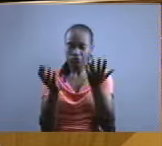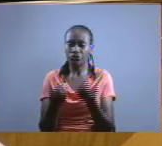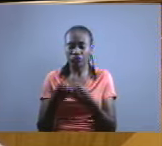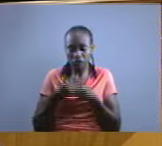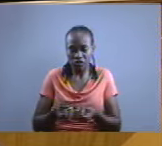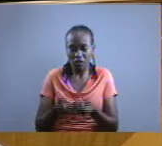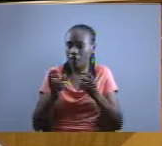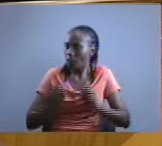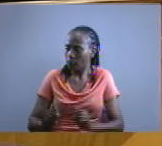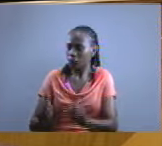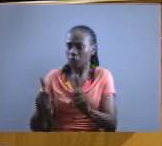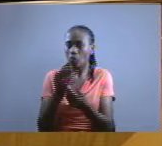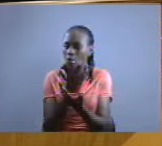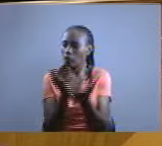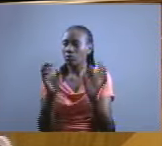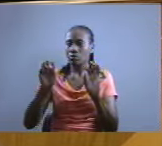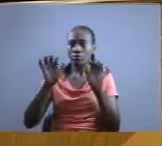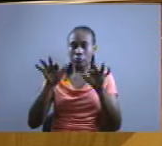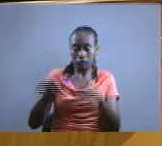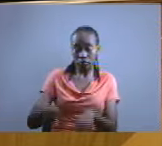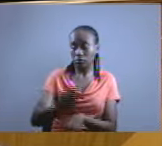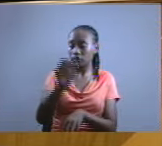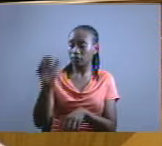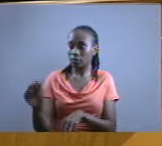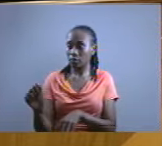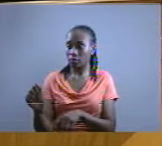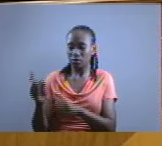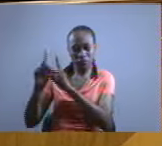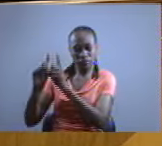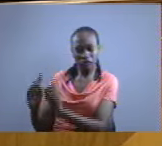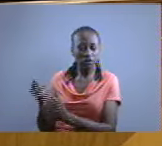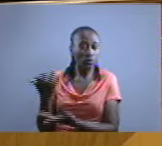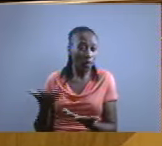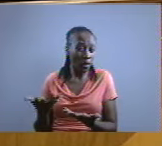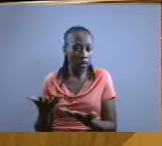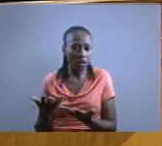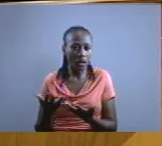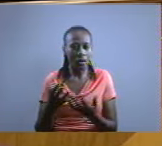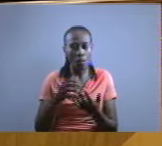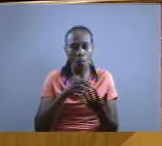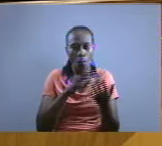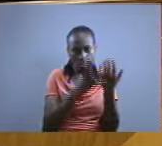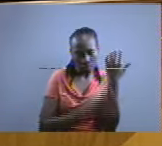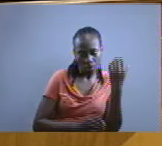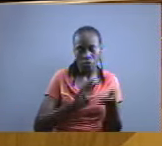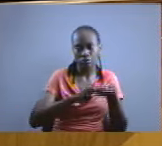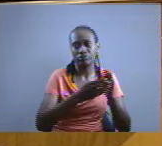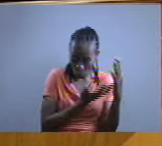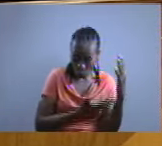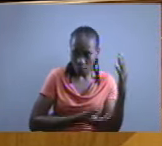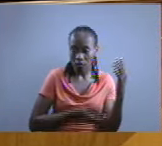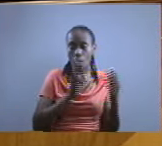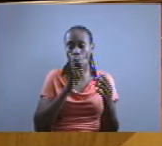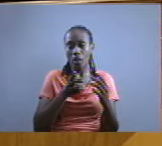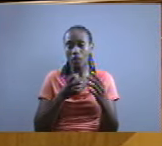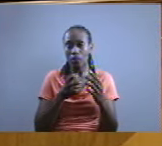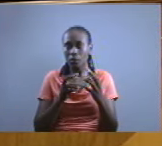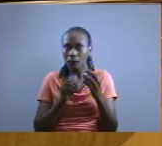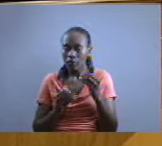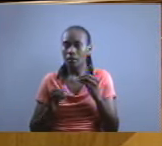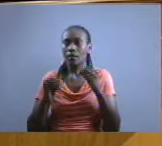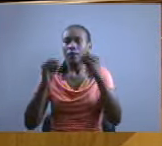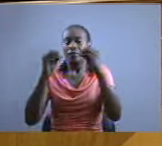opportunities for South Africans, especially from disadvantaged communities, to enter the language profession. The status of the